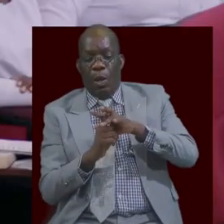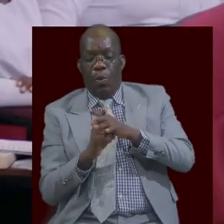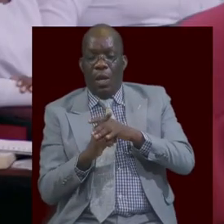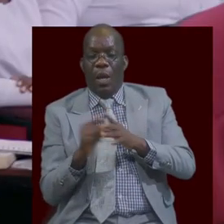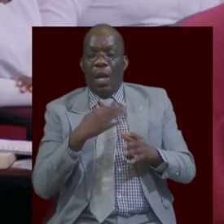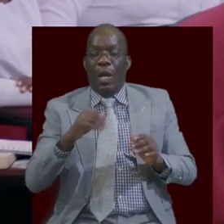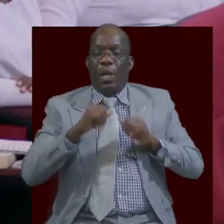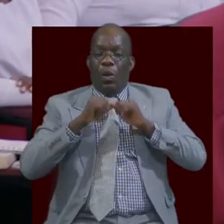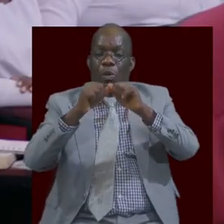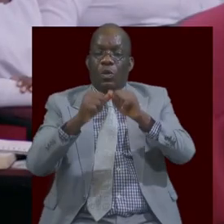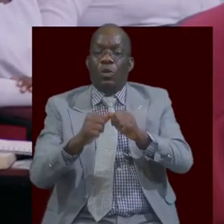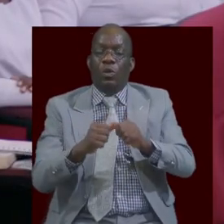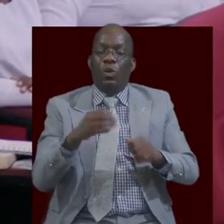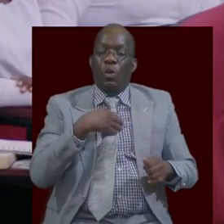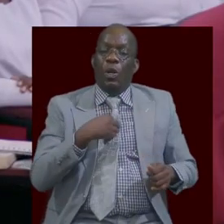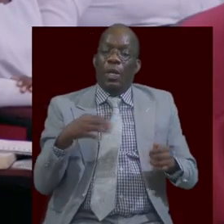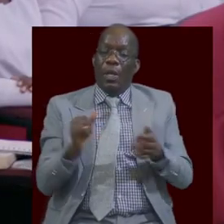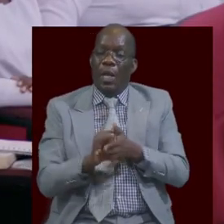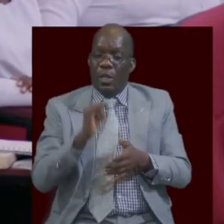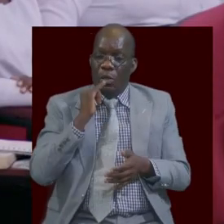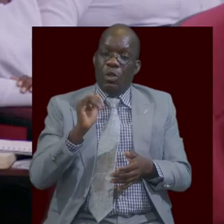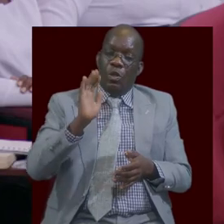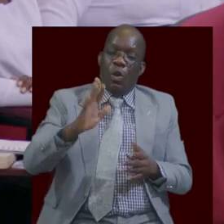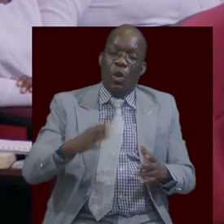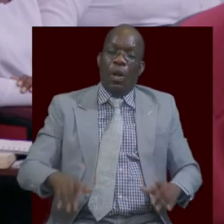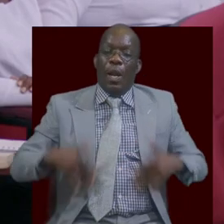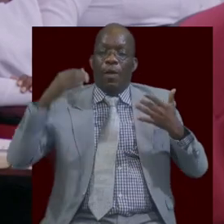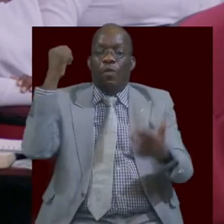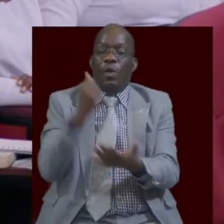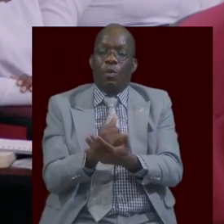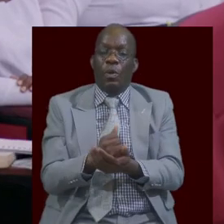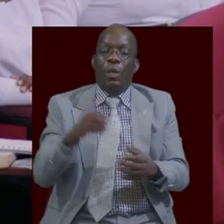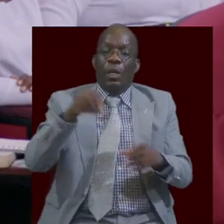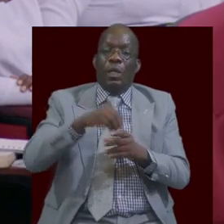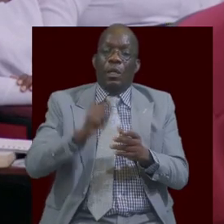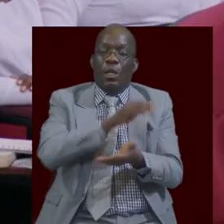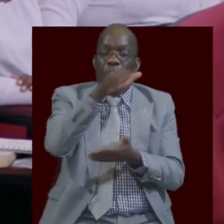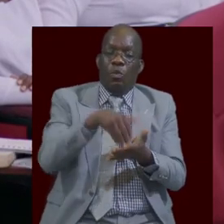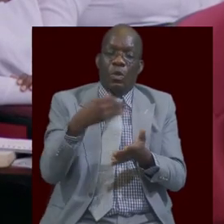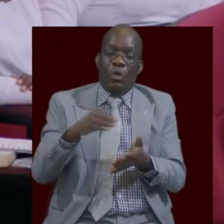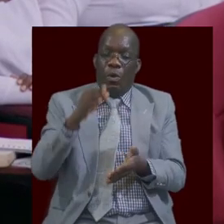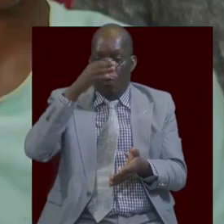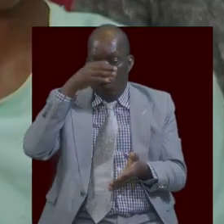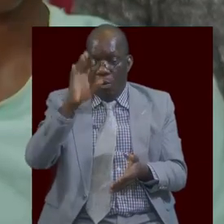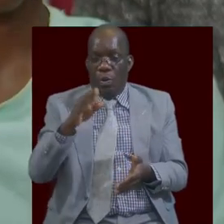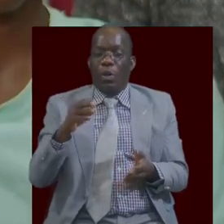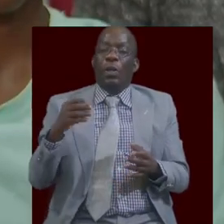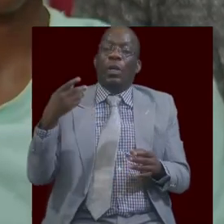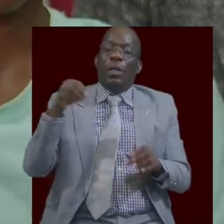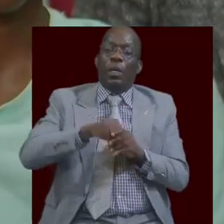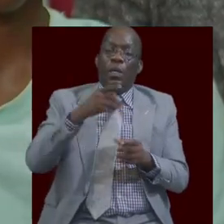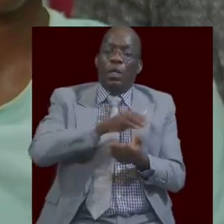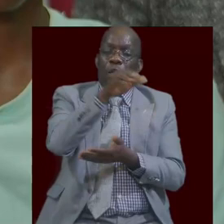is the story of your life. In the midst of corruption, in the midst of crime, in